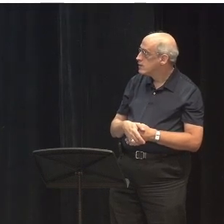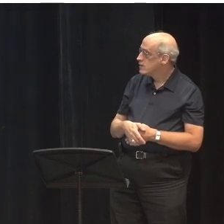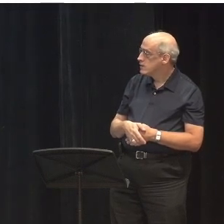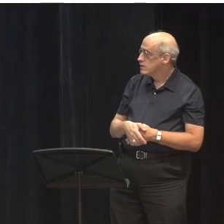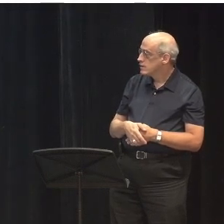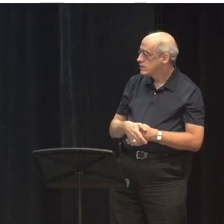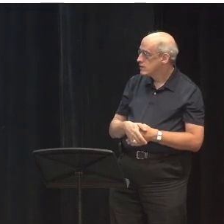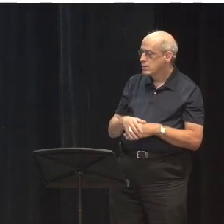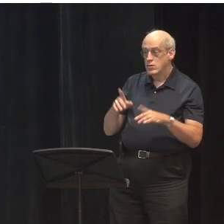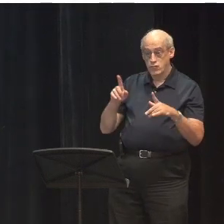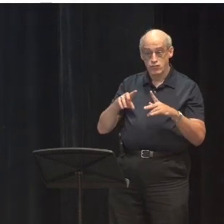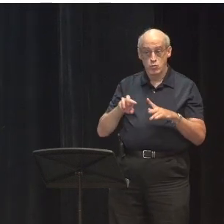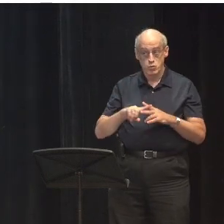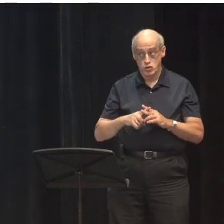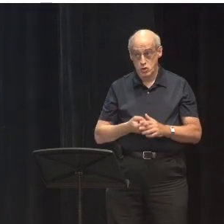Can you give me the okay to start?